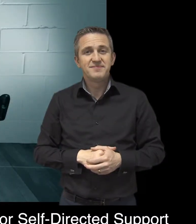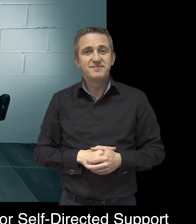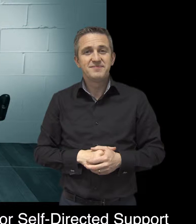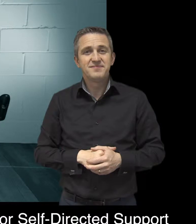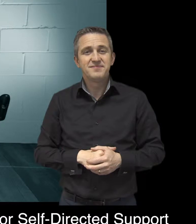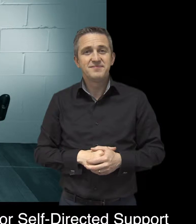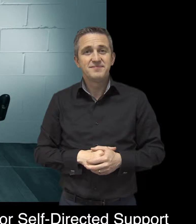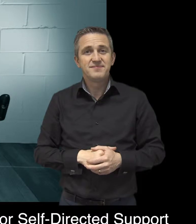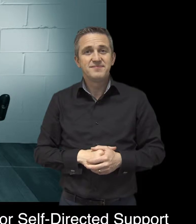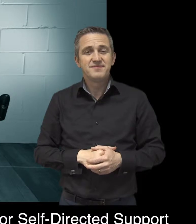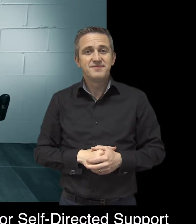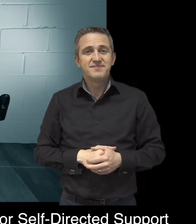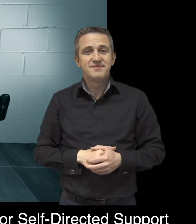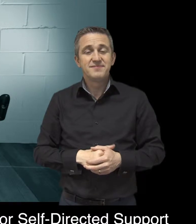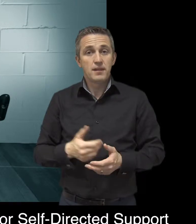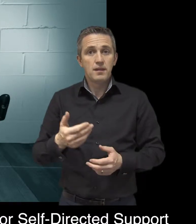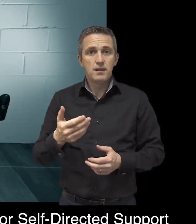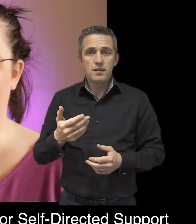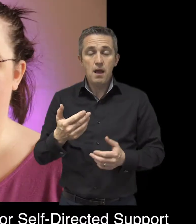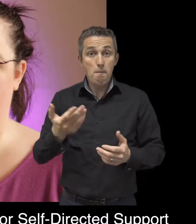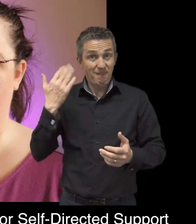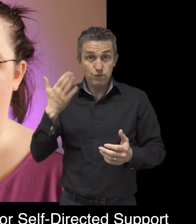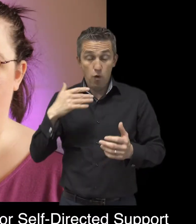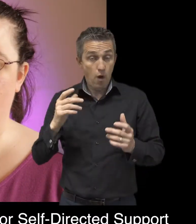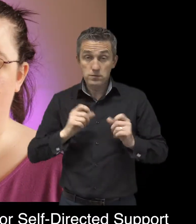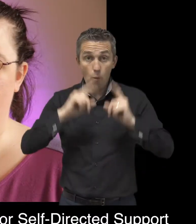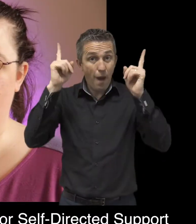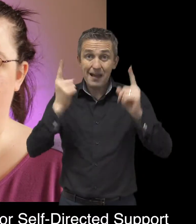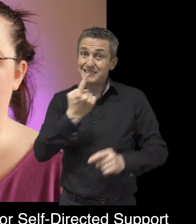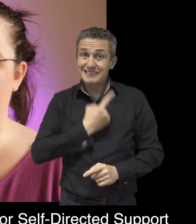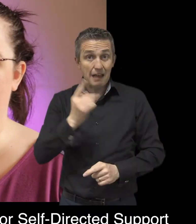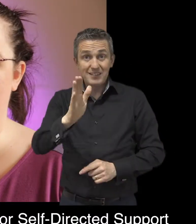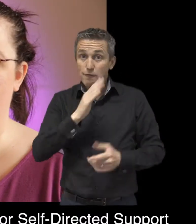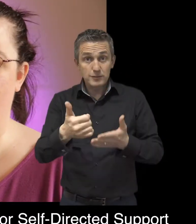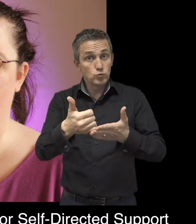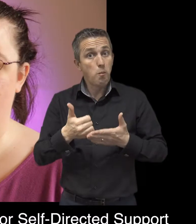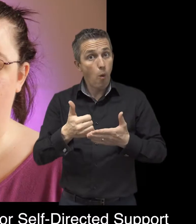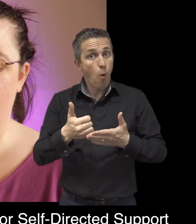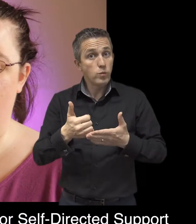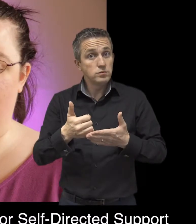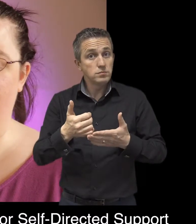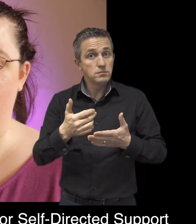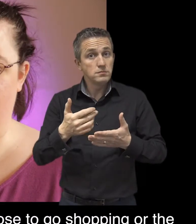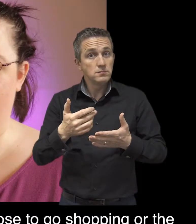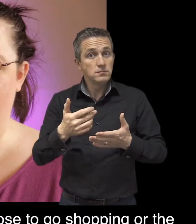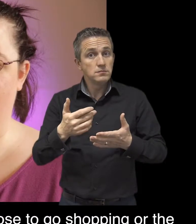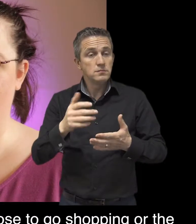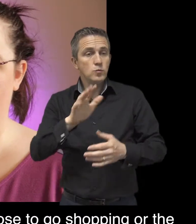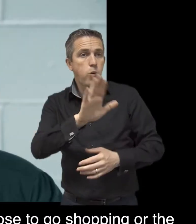I didn't realise I could get, but I wanted to have